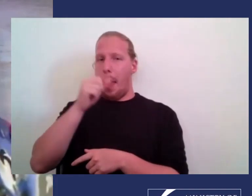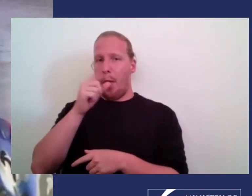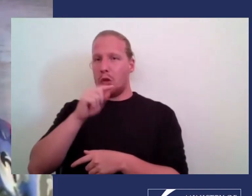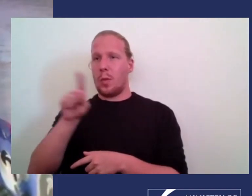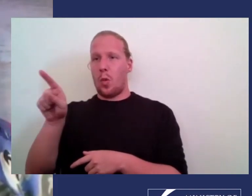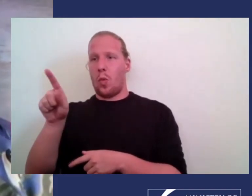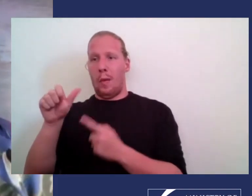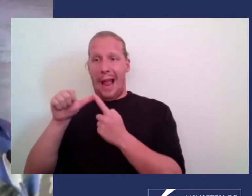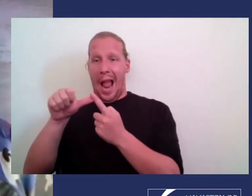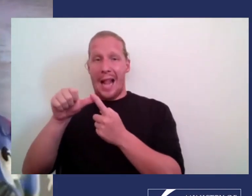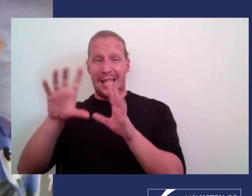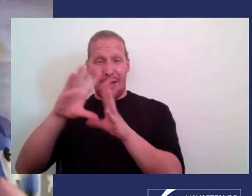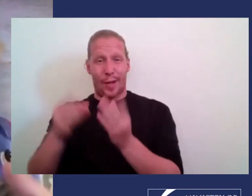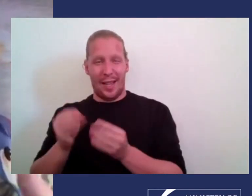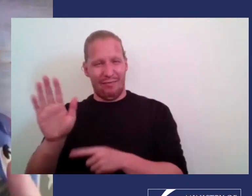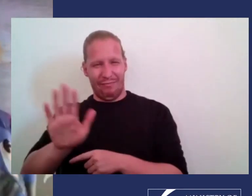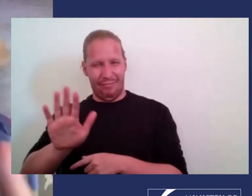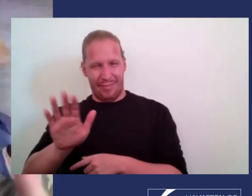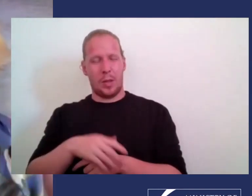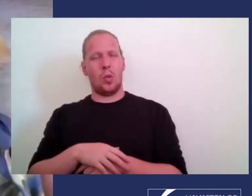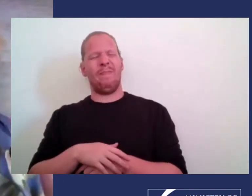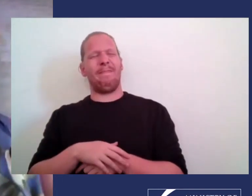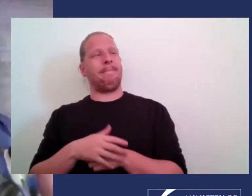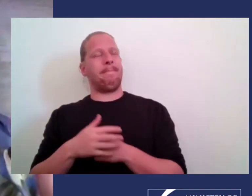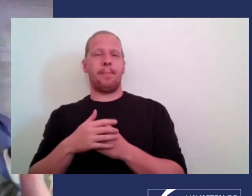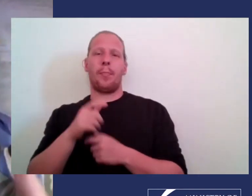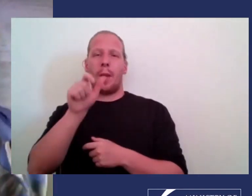the answers. So people are feeling a little bit